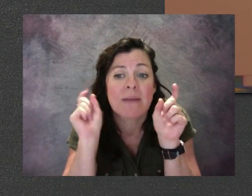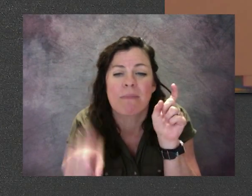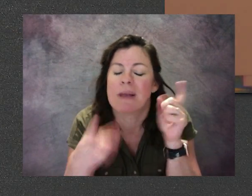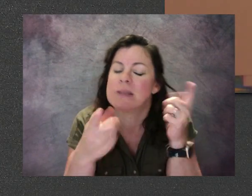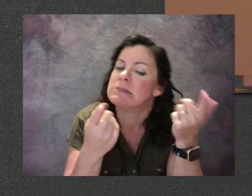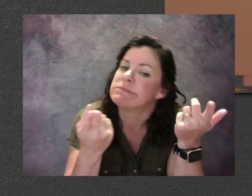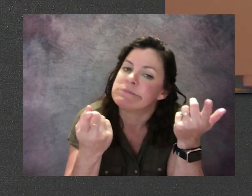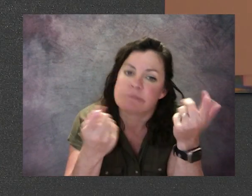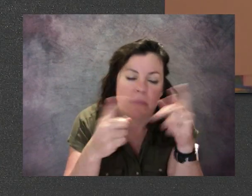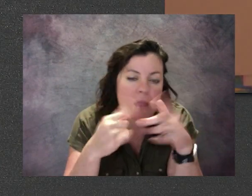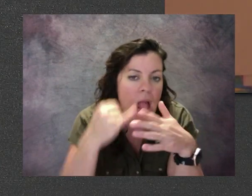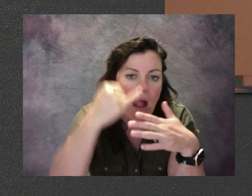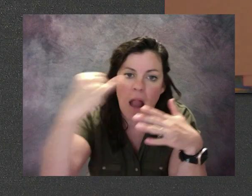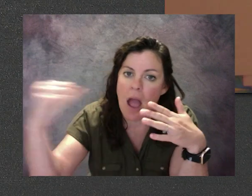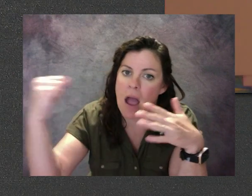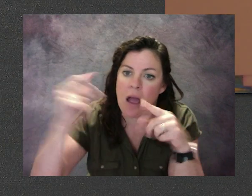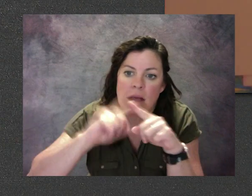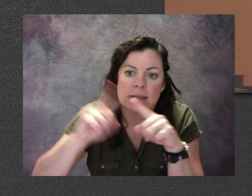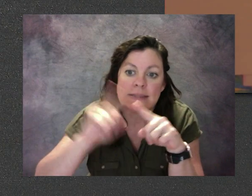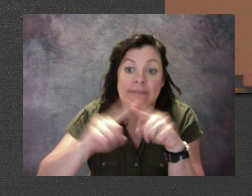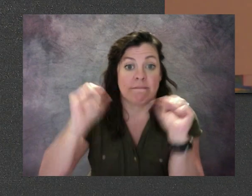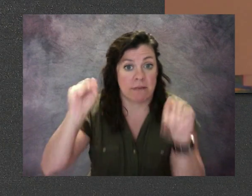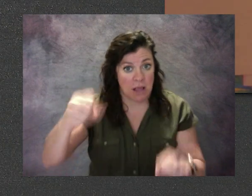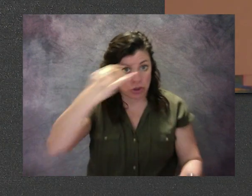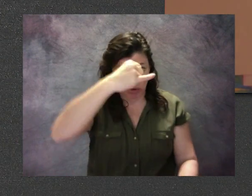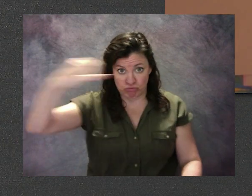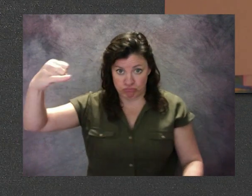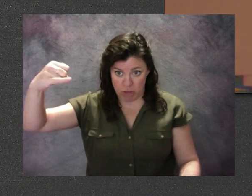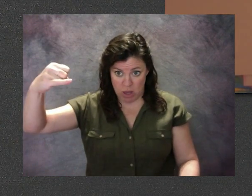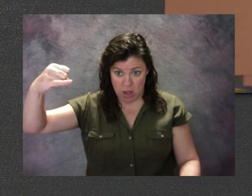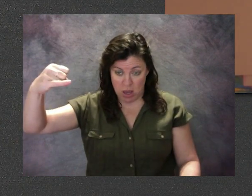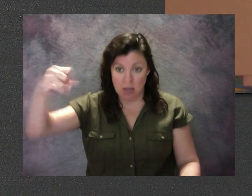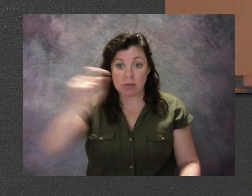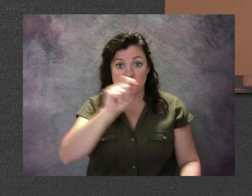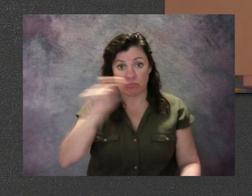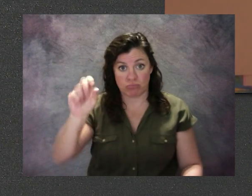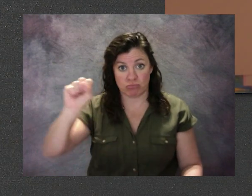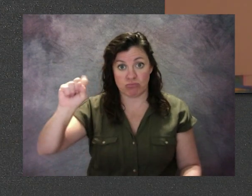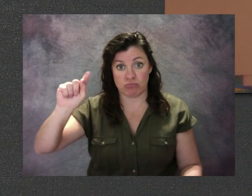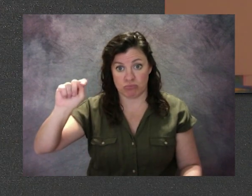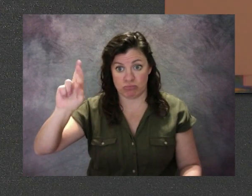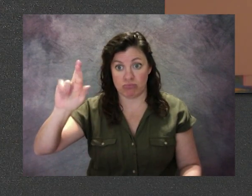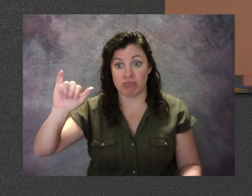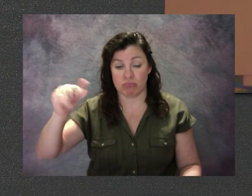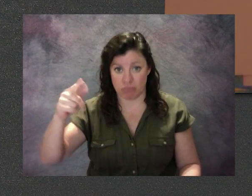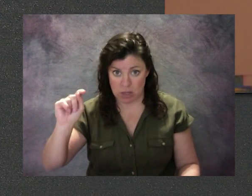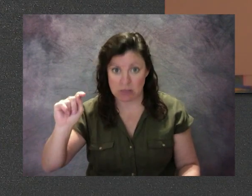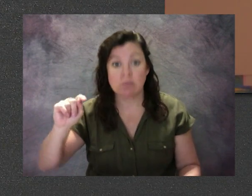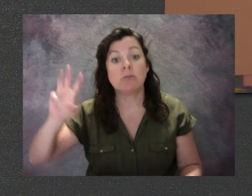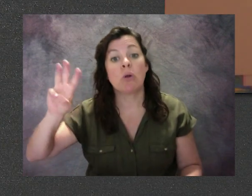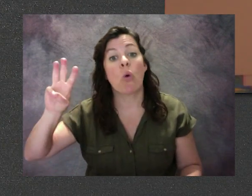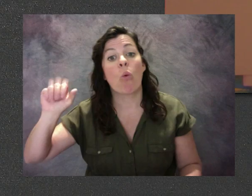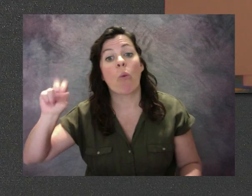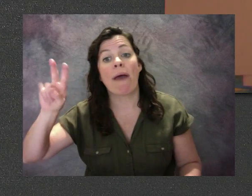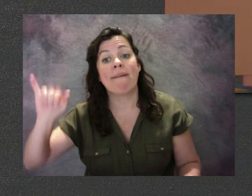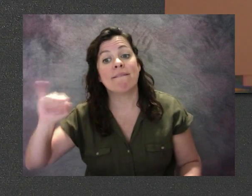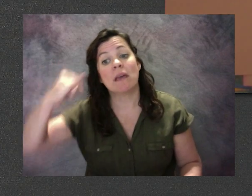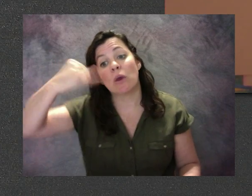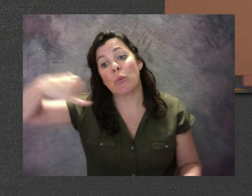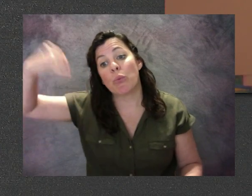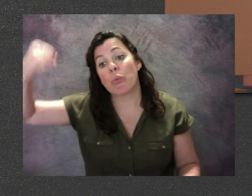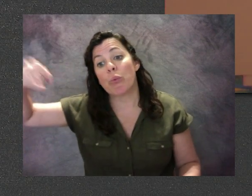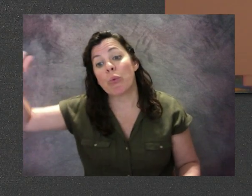We know straight lines, we know wavy lines, zigzag lines,